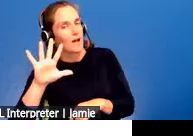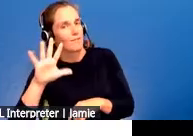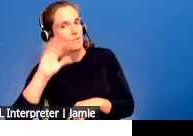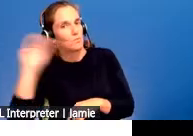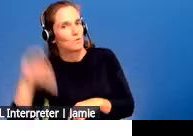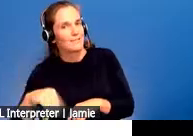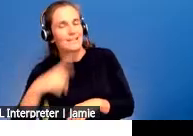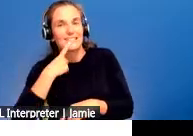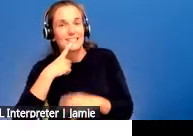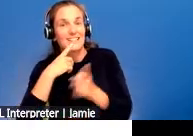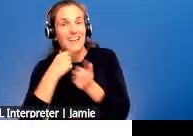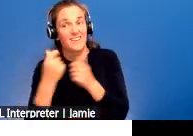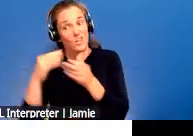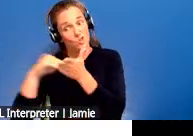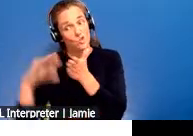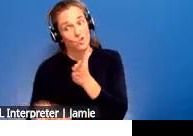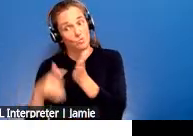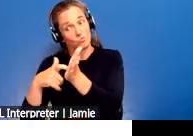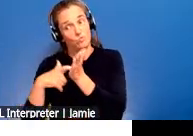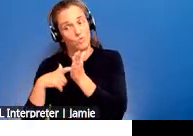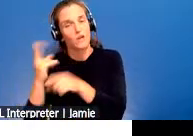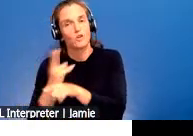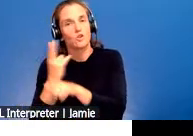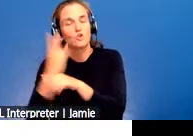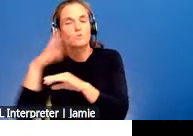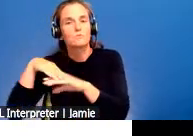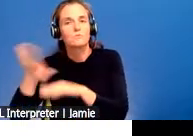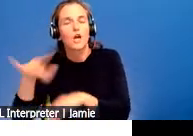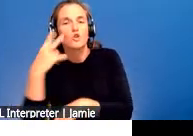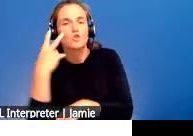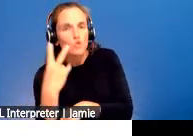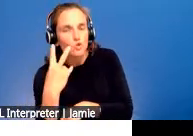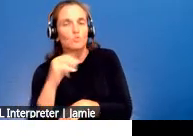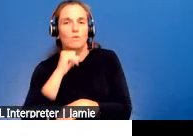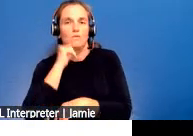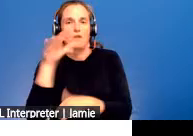inaccessible tools. Next slide, please.